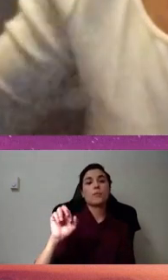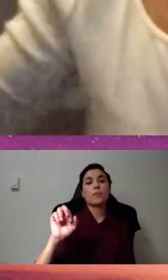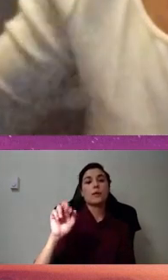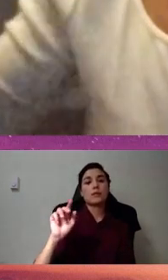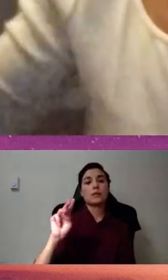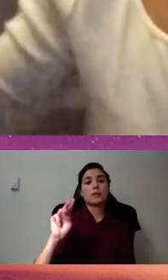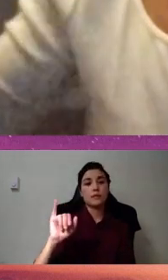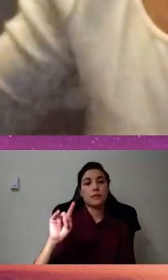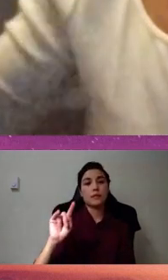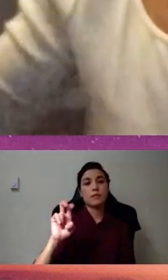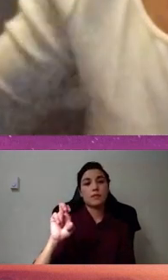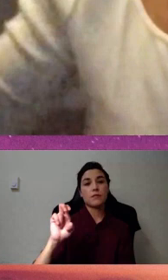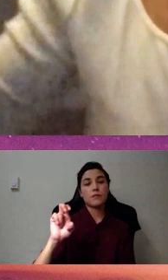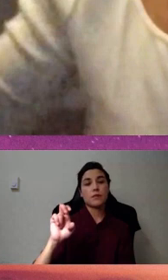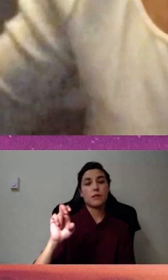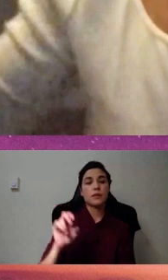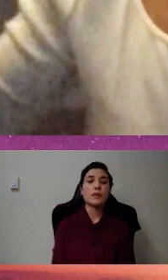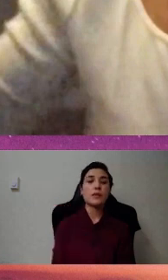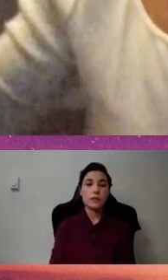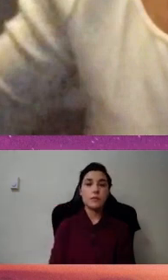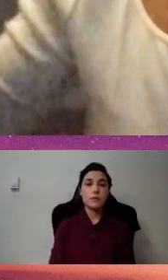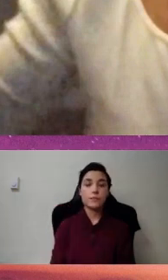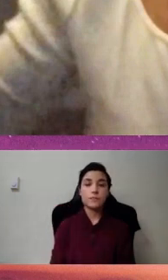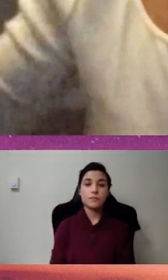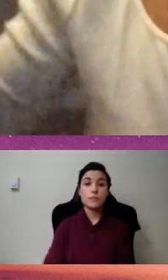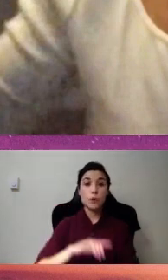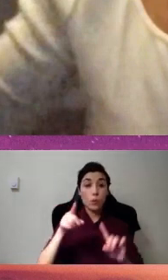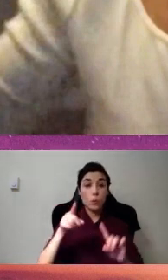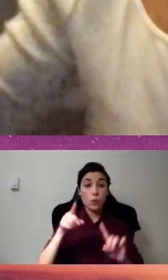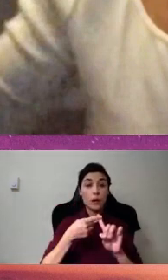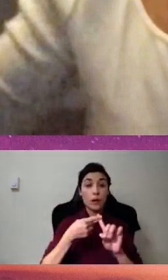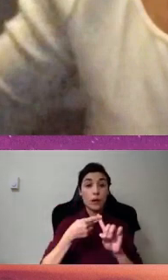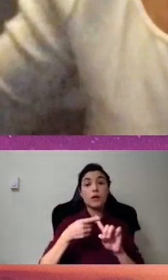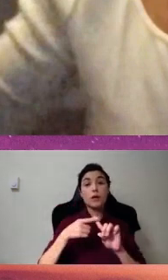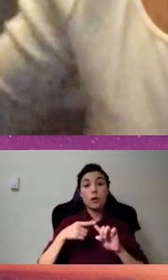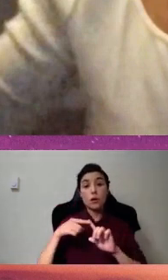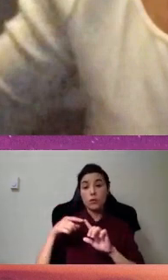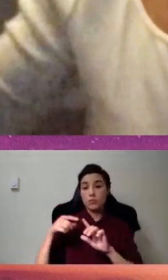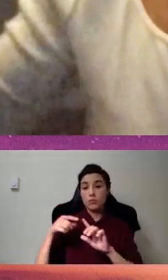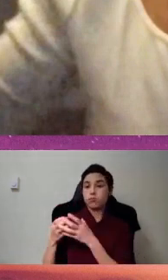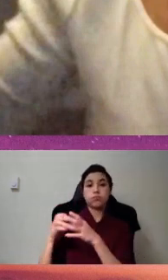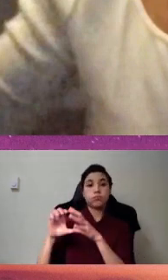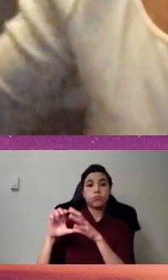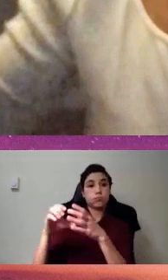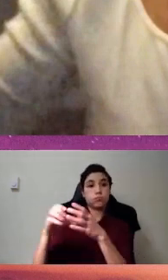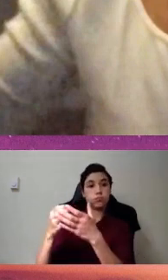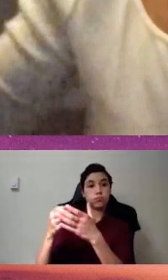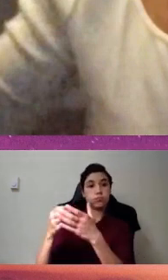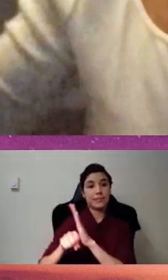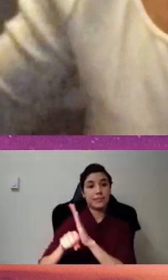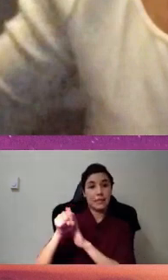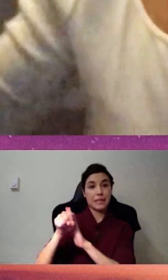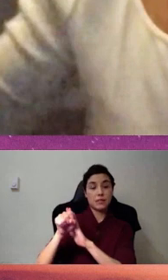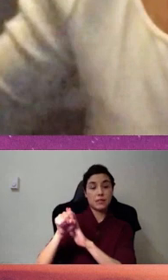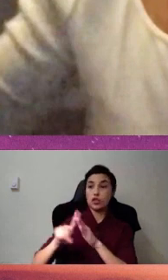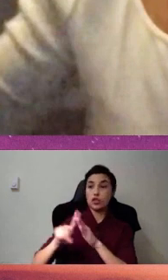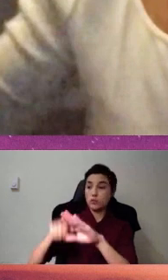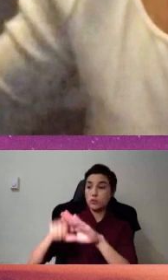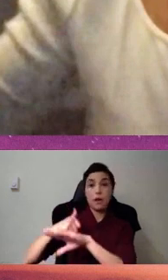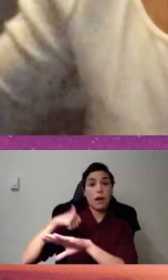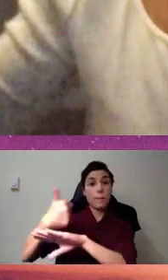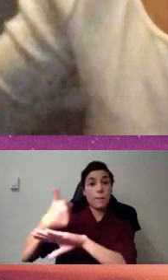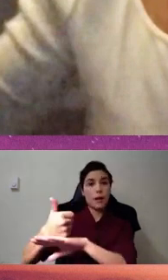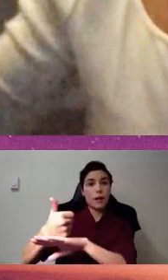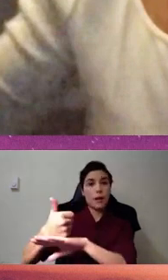like when colonial states were just beginning to form, you know, folks were traveling, like folks didn't really stay in like one spot. And